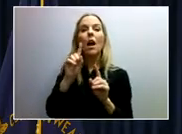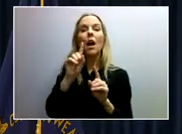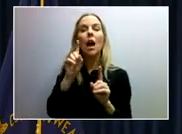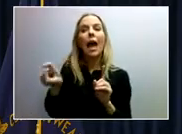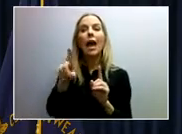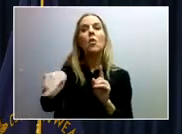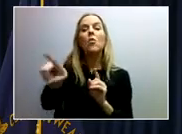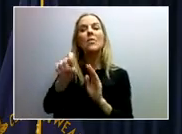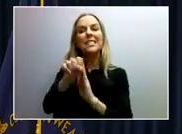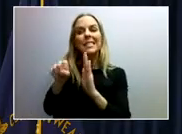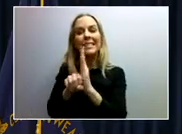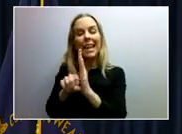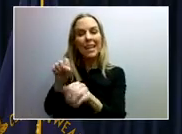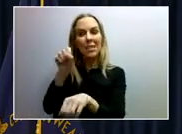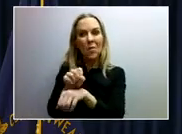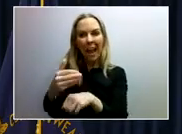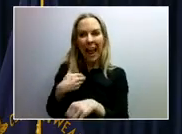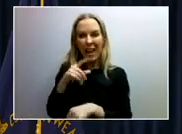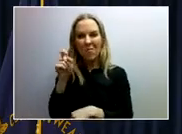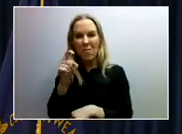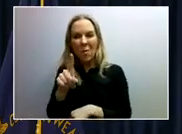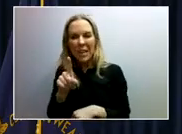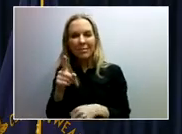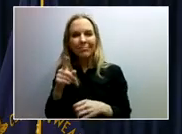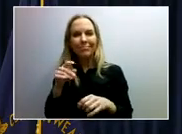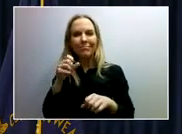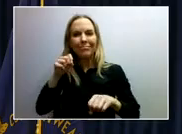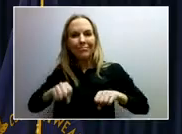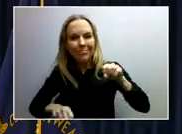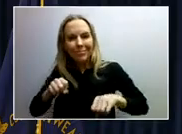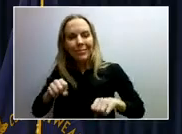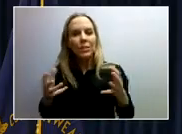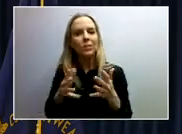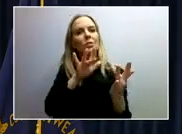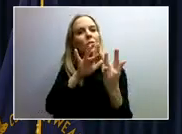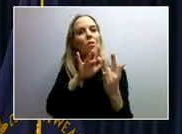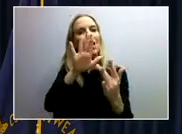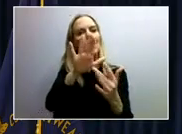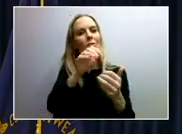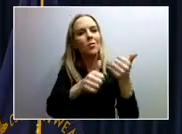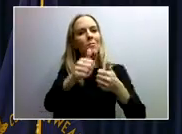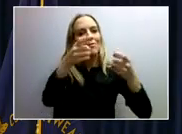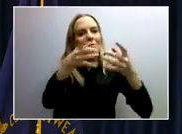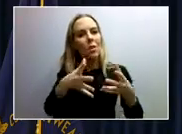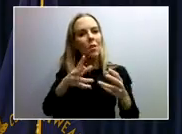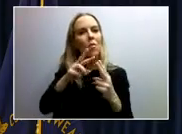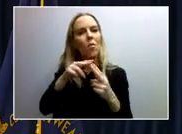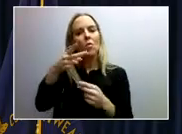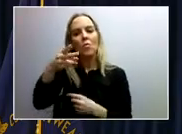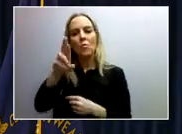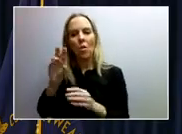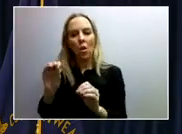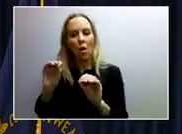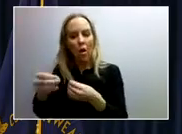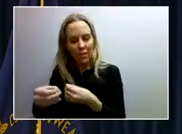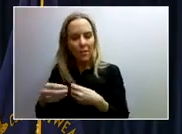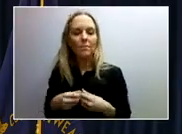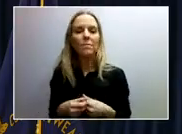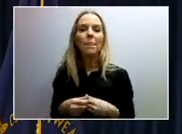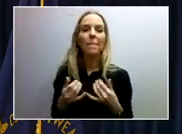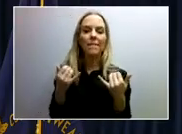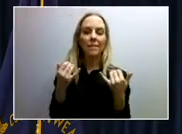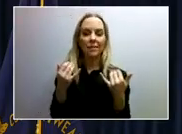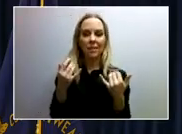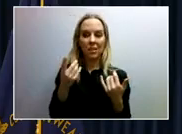contact your agency's management or human resources office. All right, this is just the latest round of